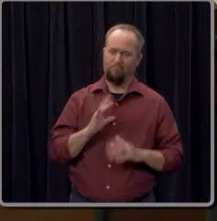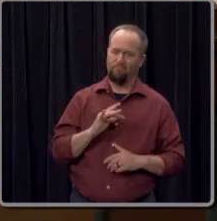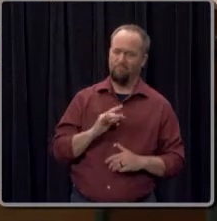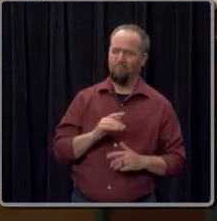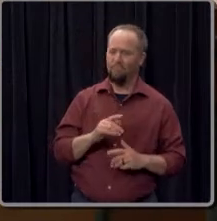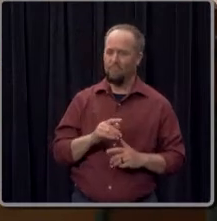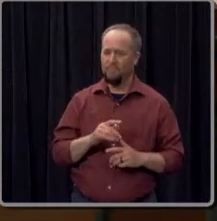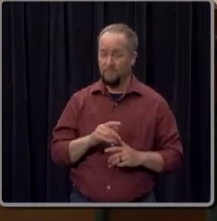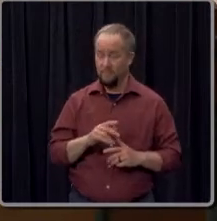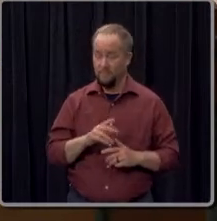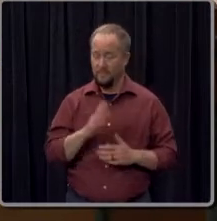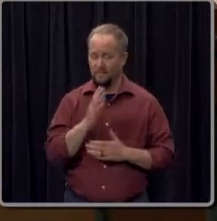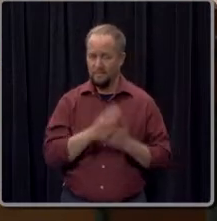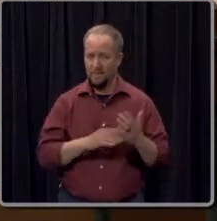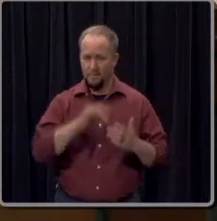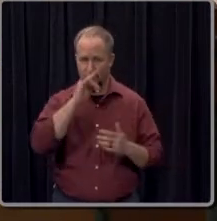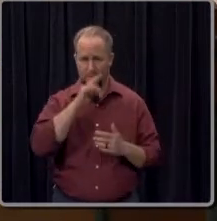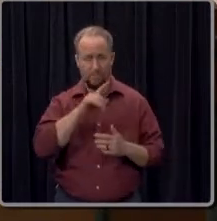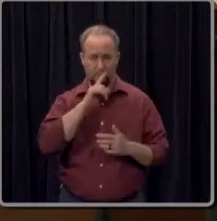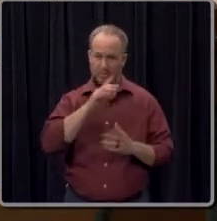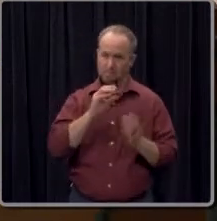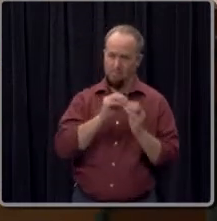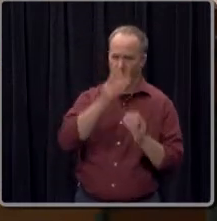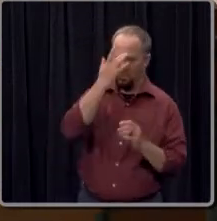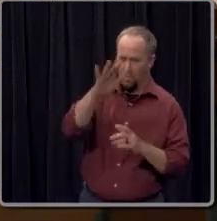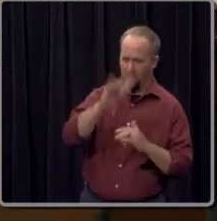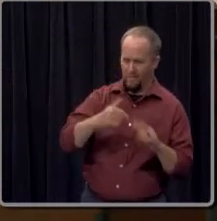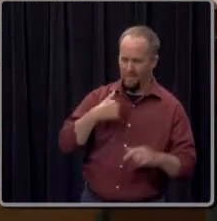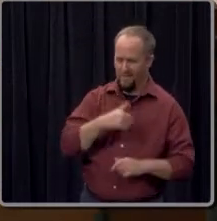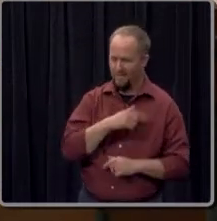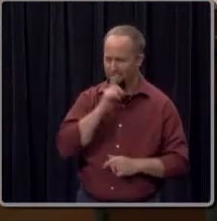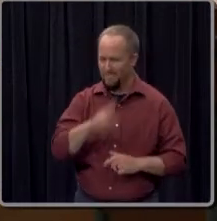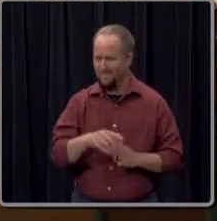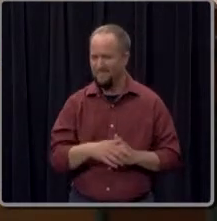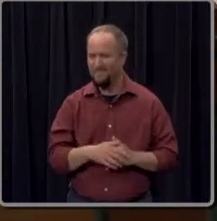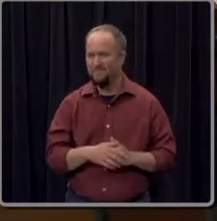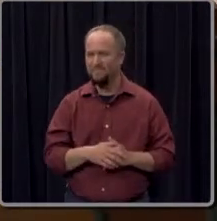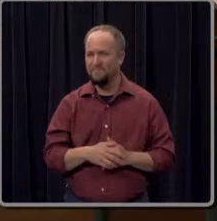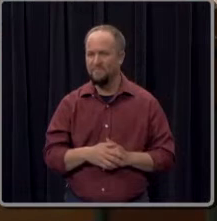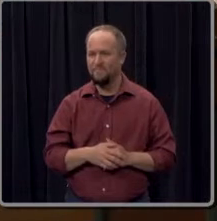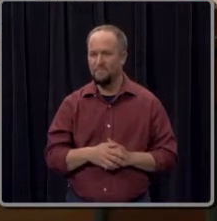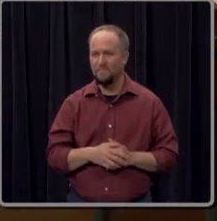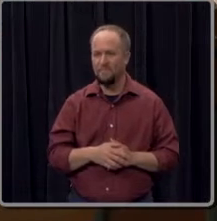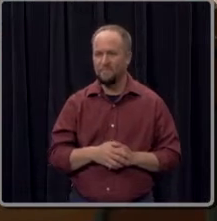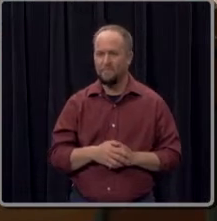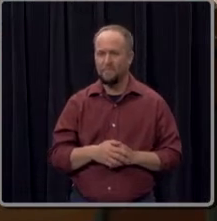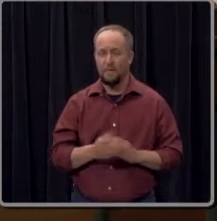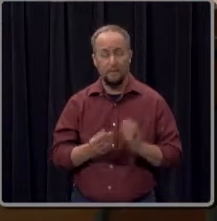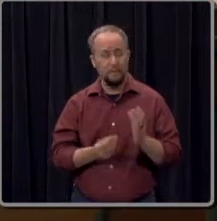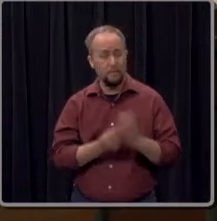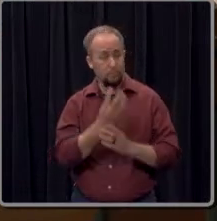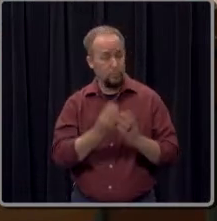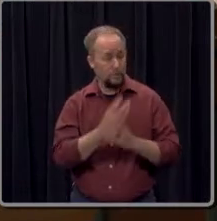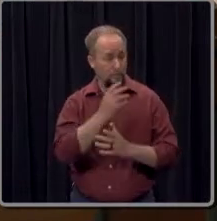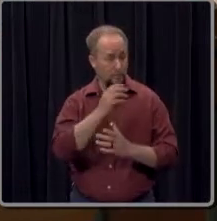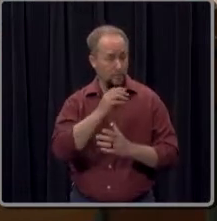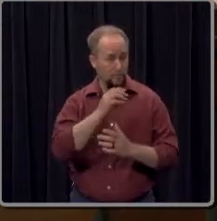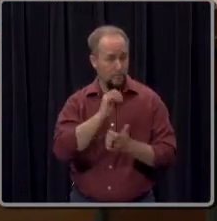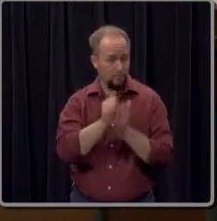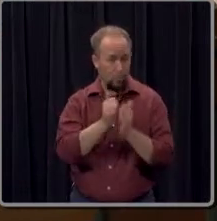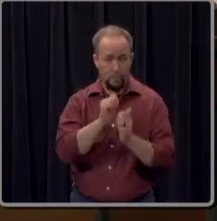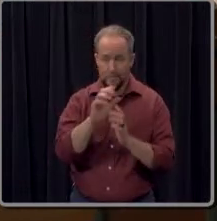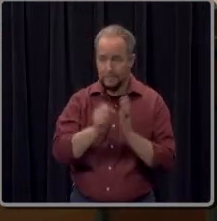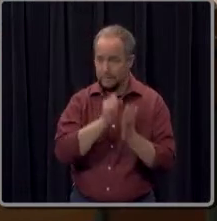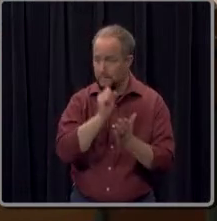of, unless some of these kids were, way smarter than us. Talking competition, it is spring sports season.